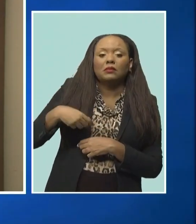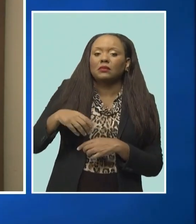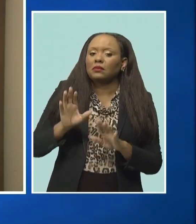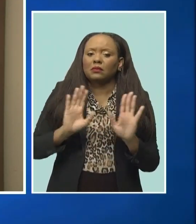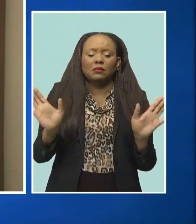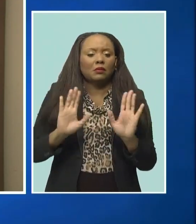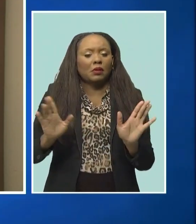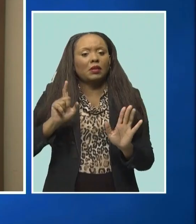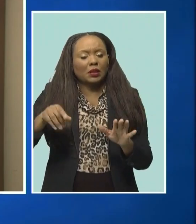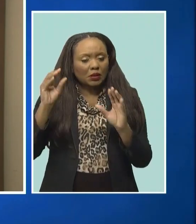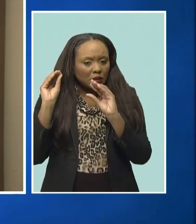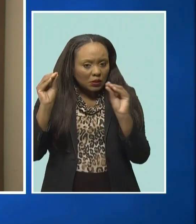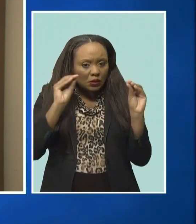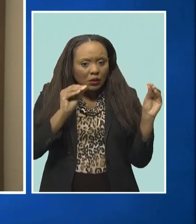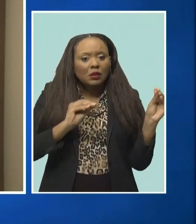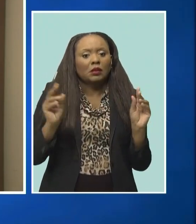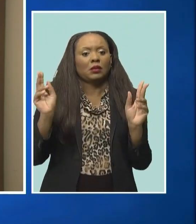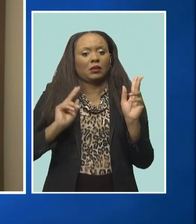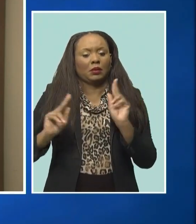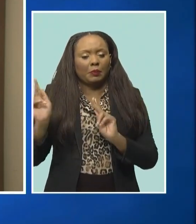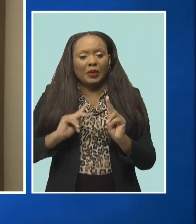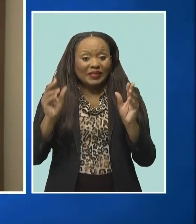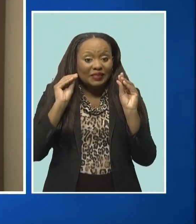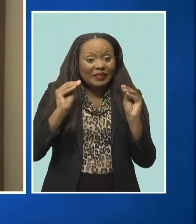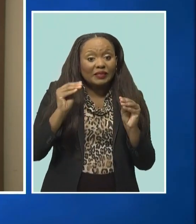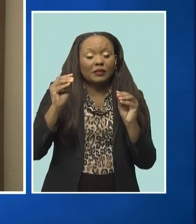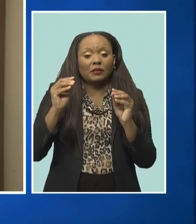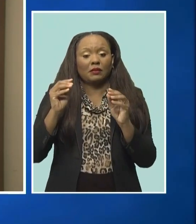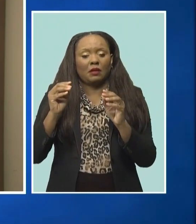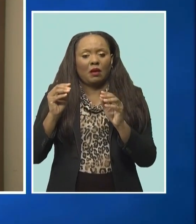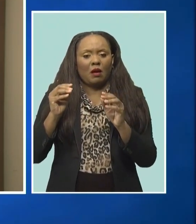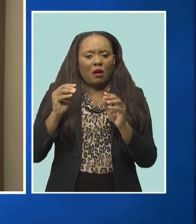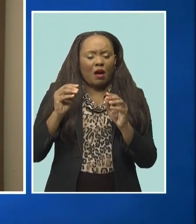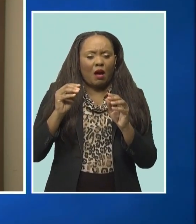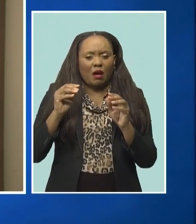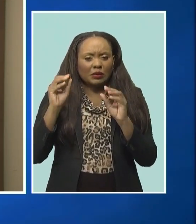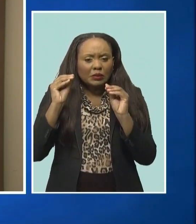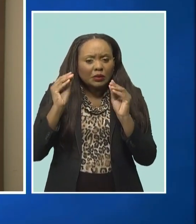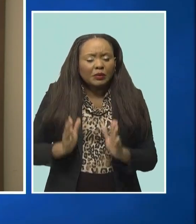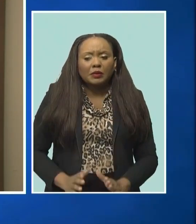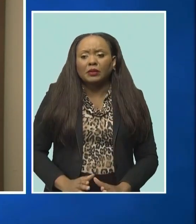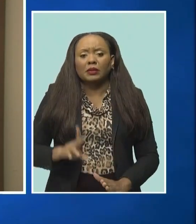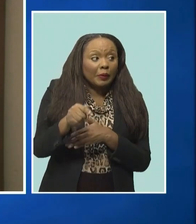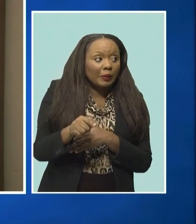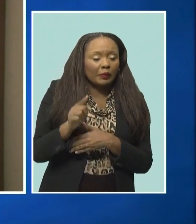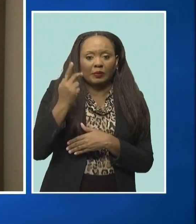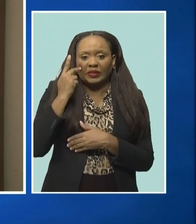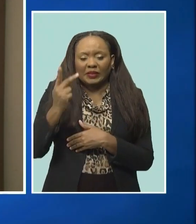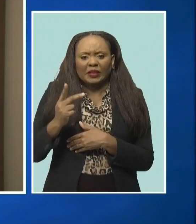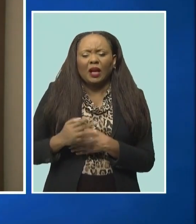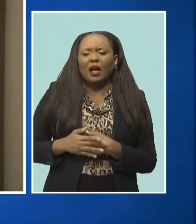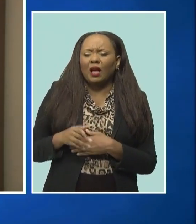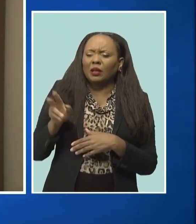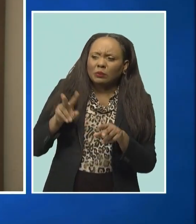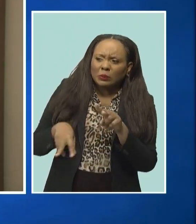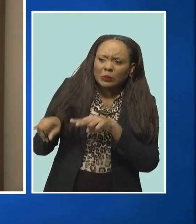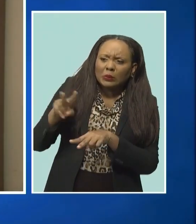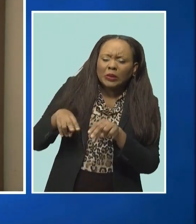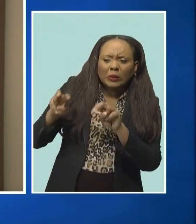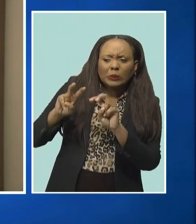public education campaign on mental health. The disclosure from Minister of State in the Ministry of Health and Wellness, Dr. Sonia